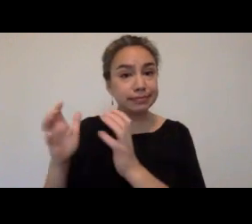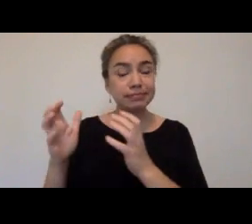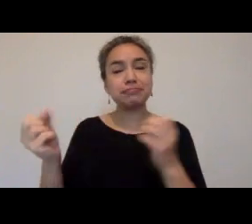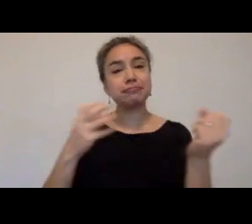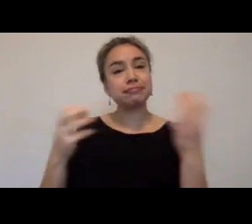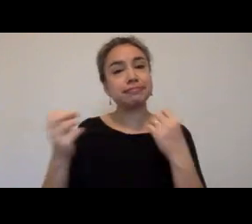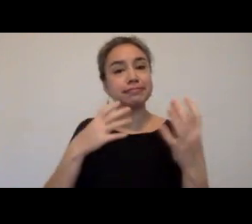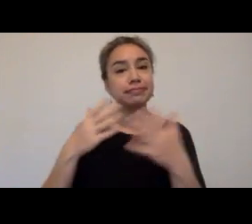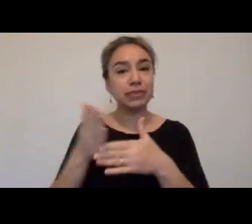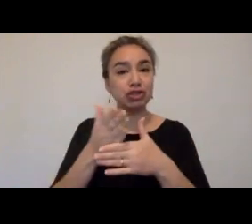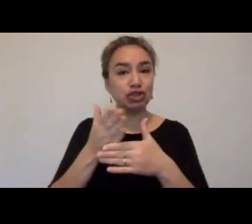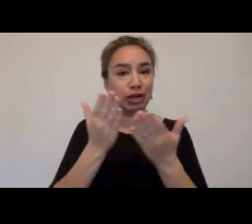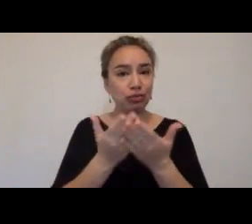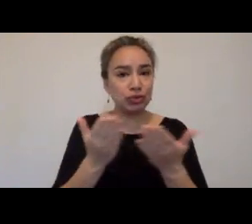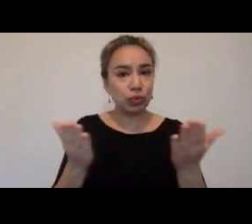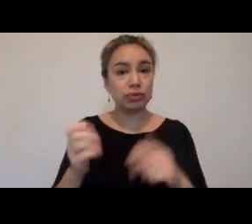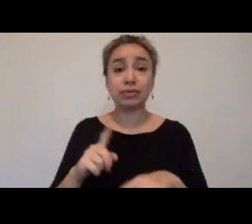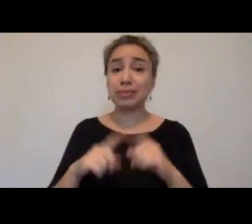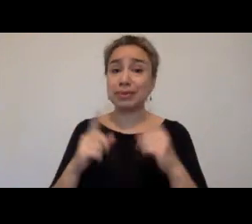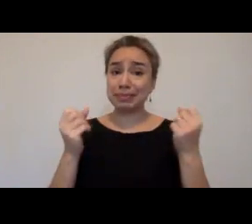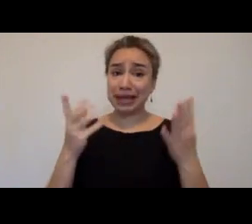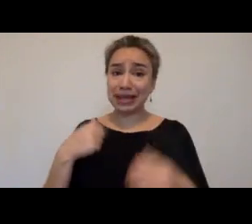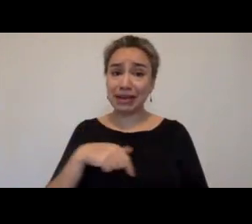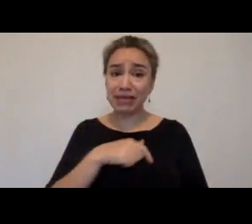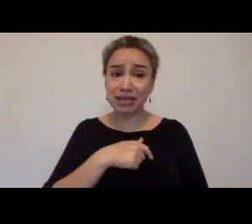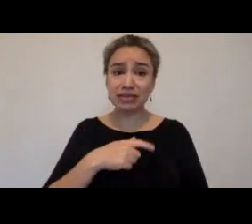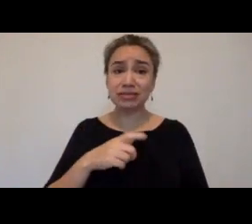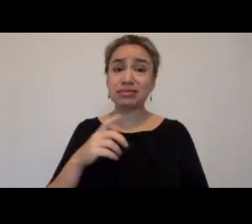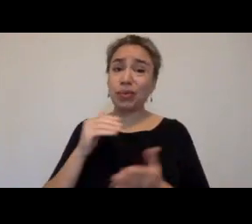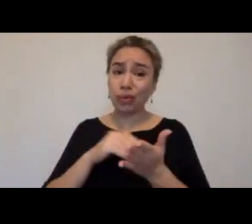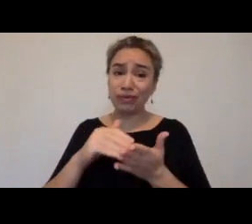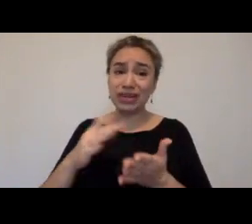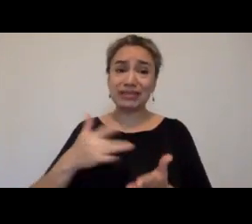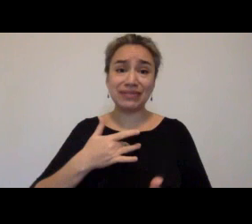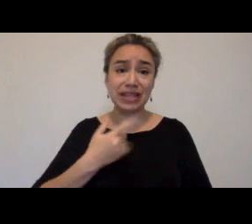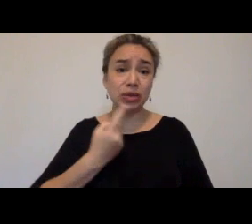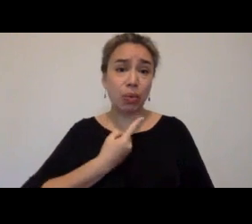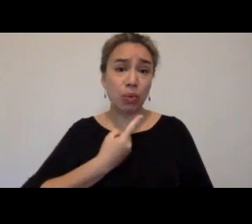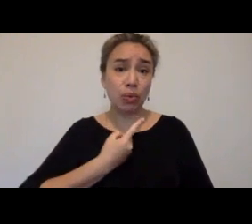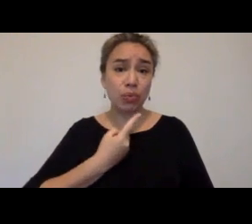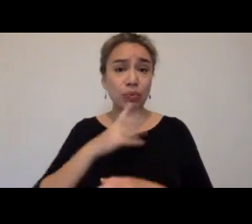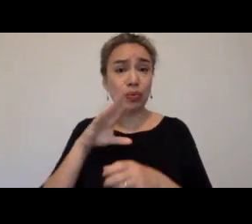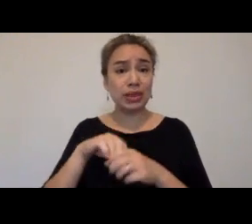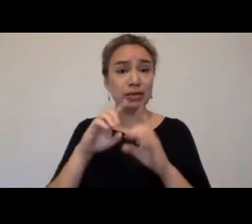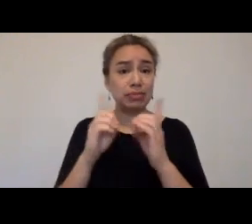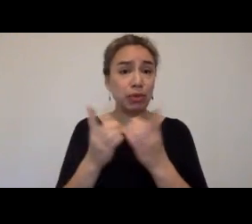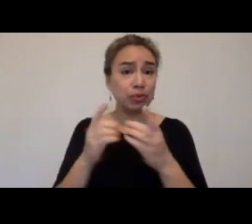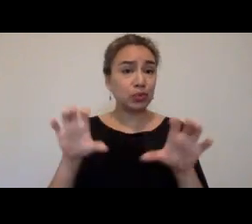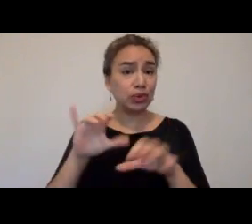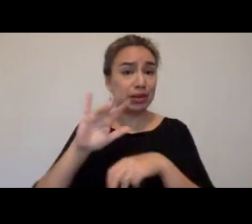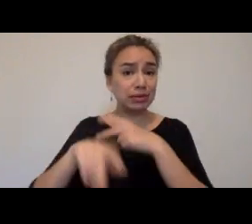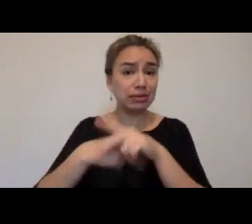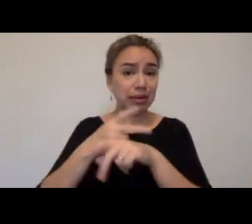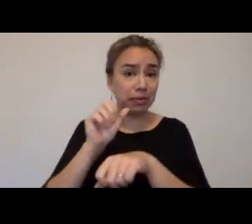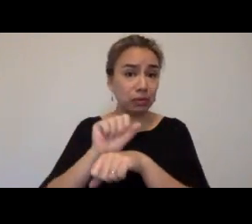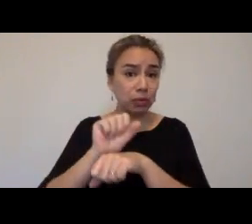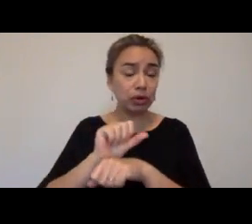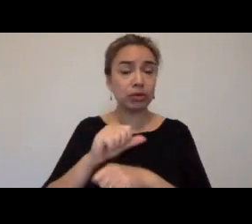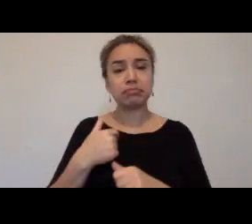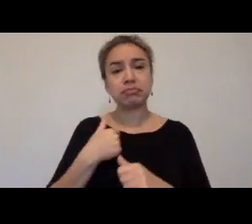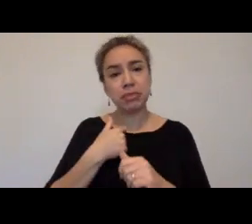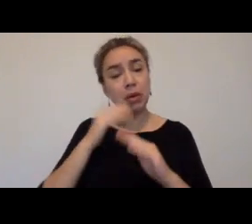that a lot of us out there feel really alone in our departments doing this type of work. So I'm hopeful that we can,